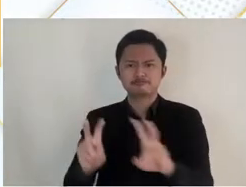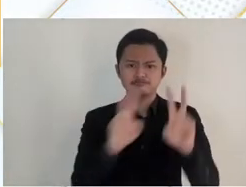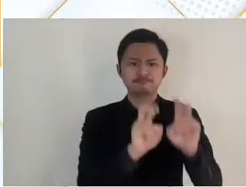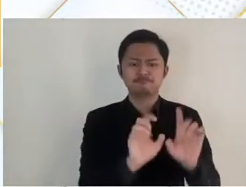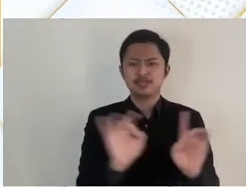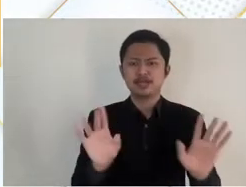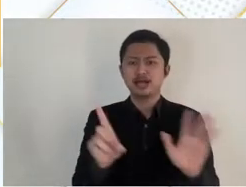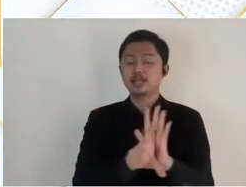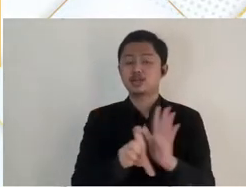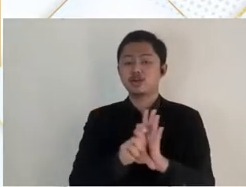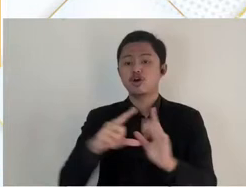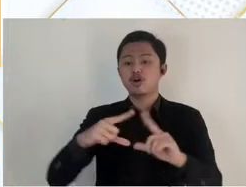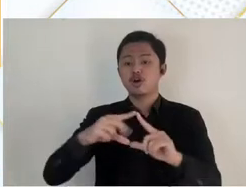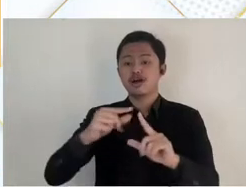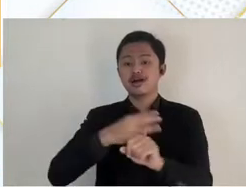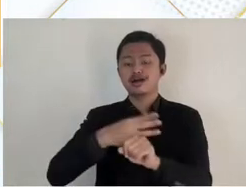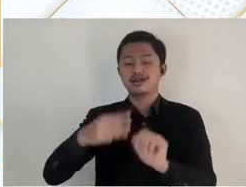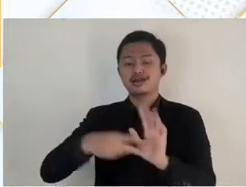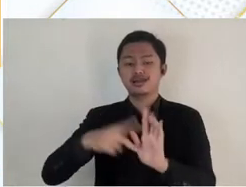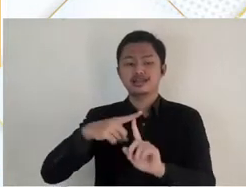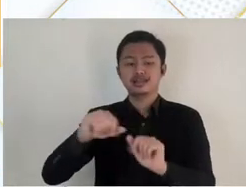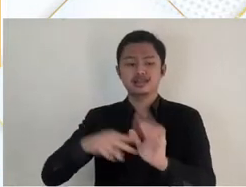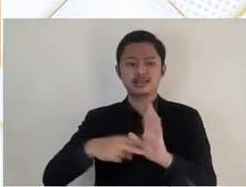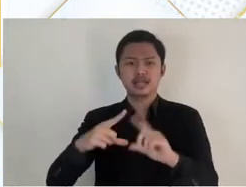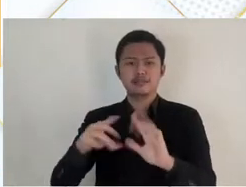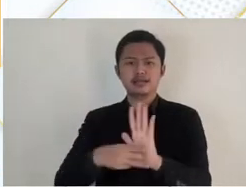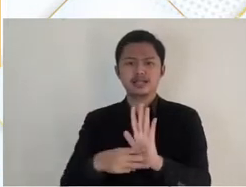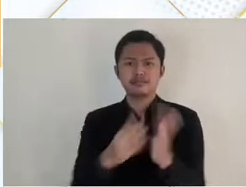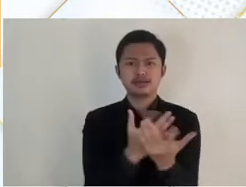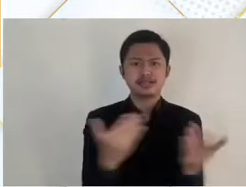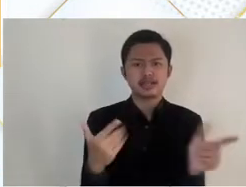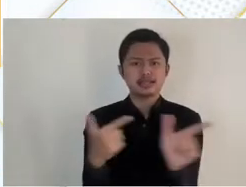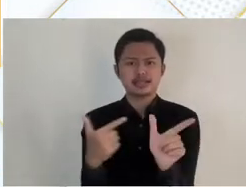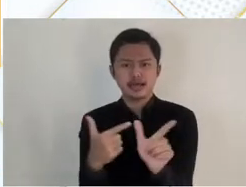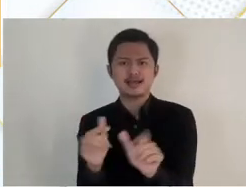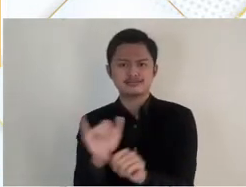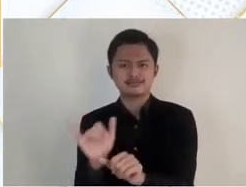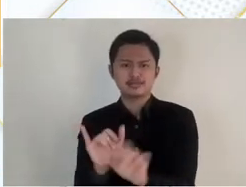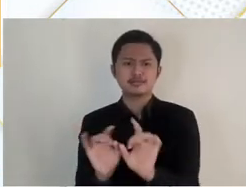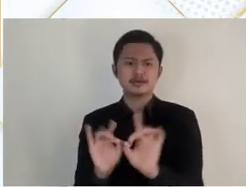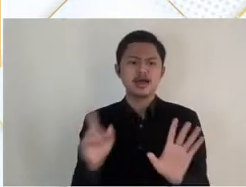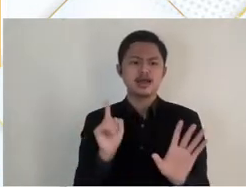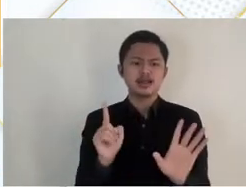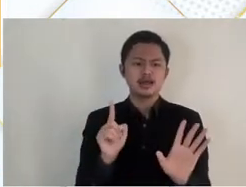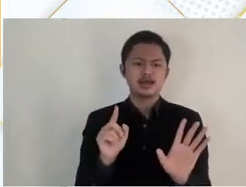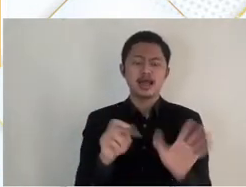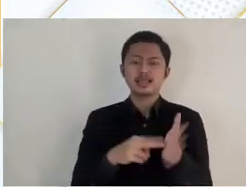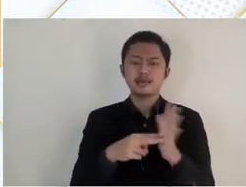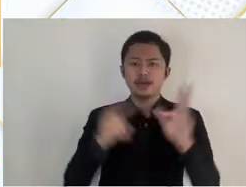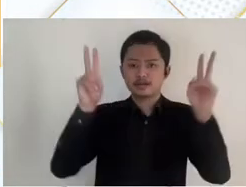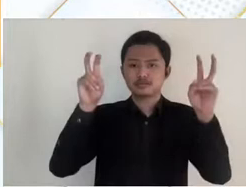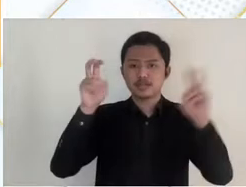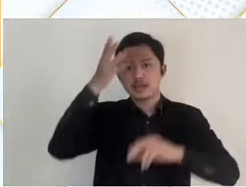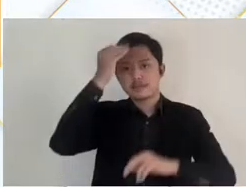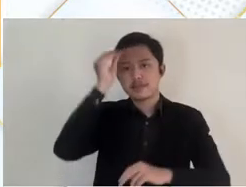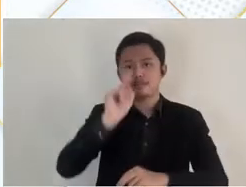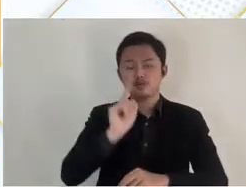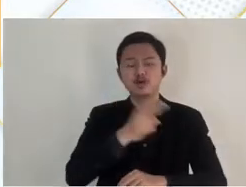Argentina, those kinds of countries that I think have more relevant socio-political context to understand how Indonesia can go